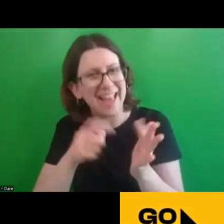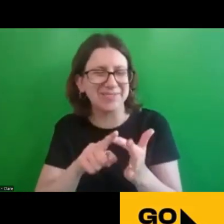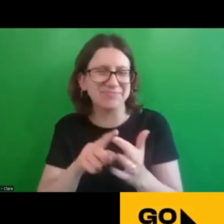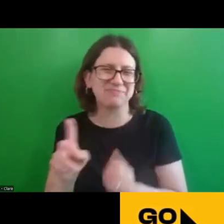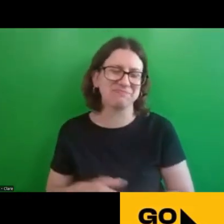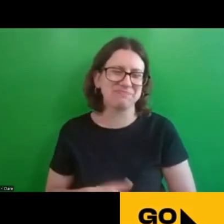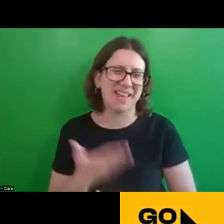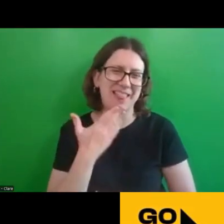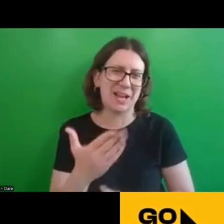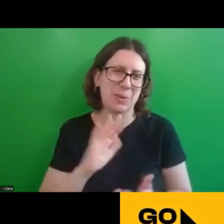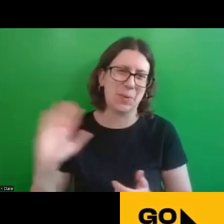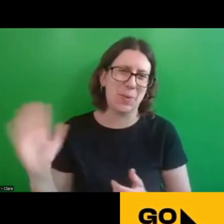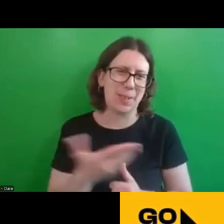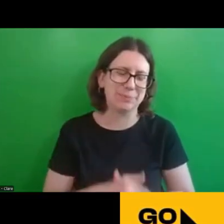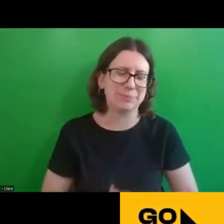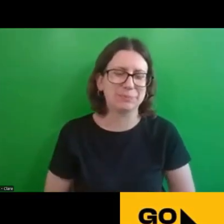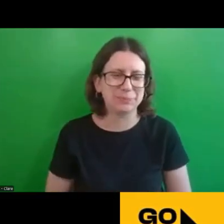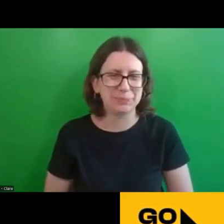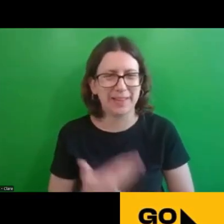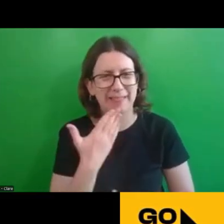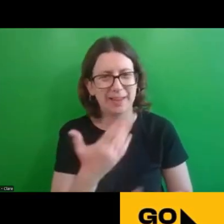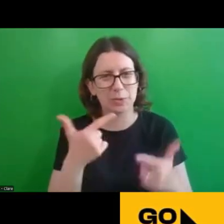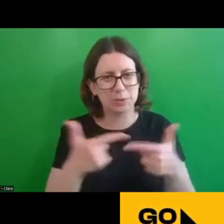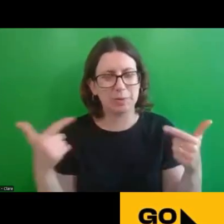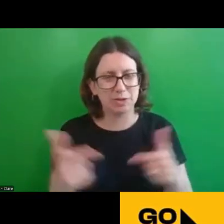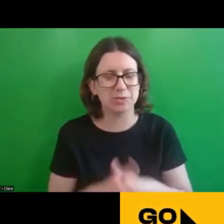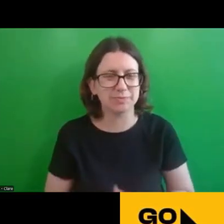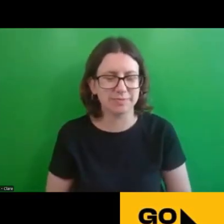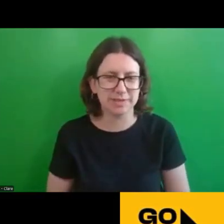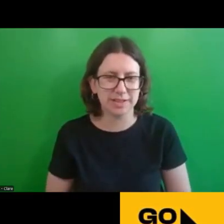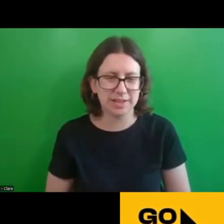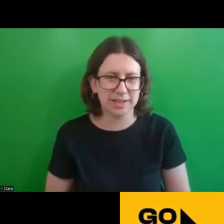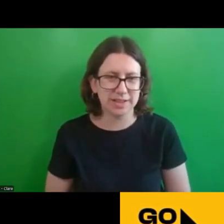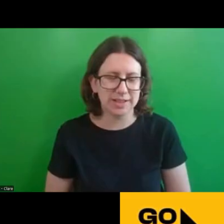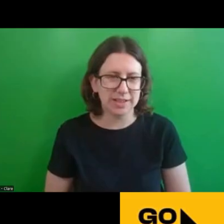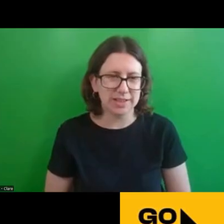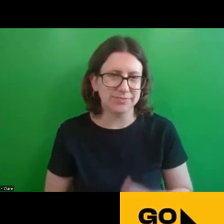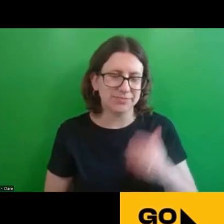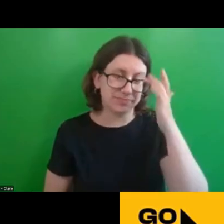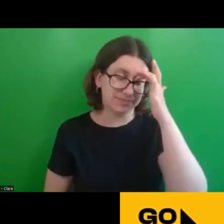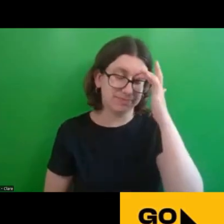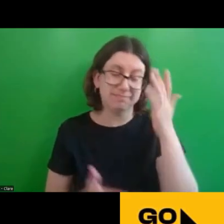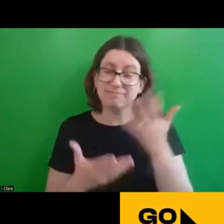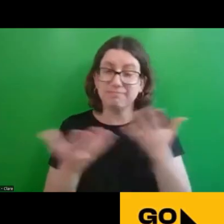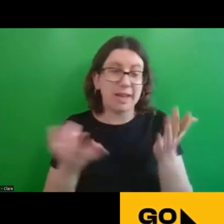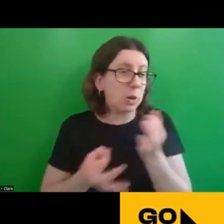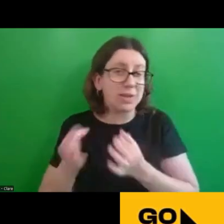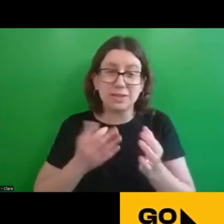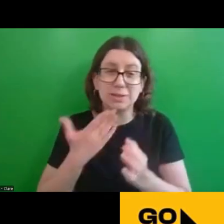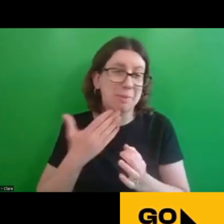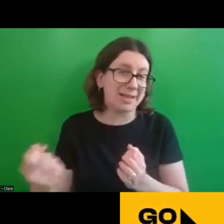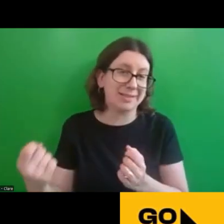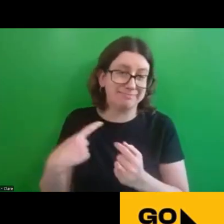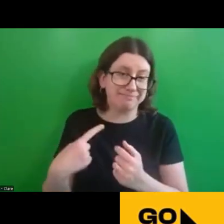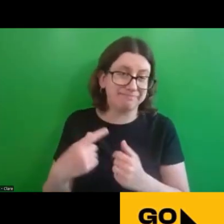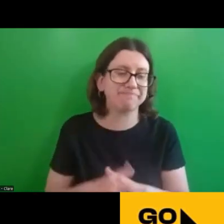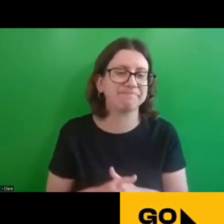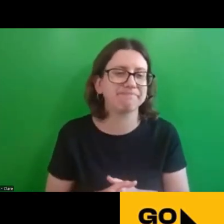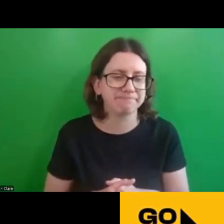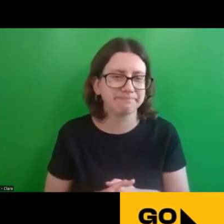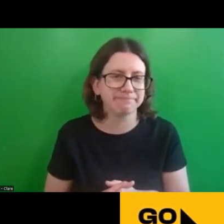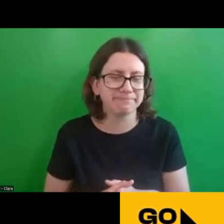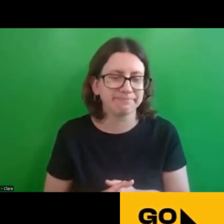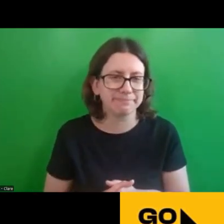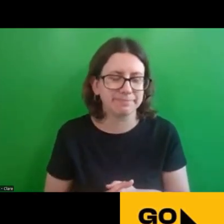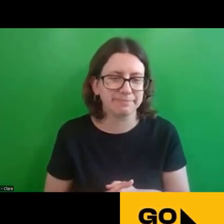Thanks, everyone. Nice to see you all. Thank you so much. Yeah, and Yes. again, if there's any questions, please drop us a line. We'll put you in the